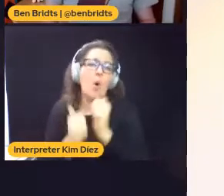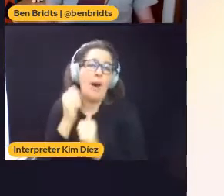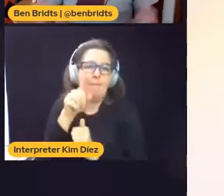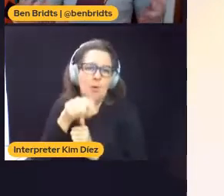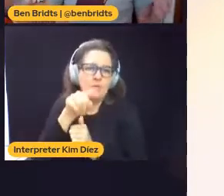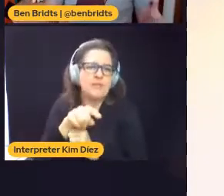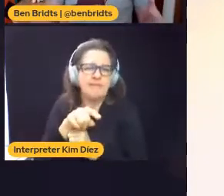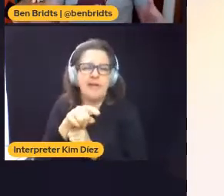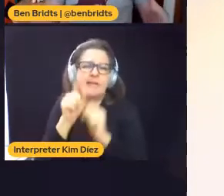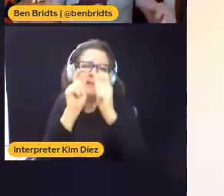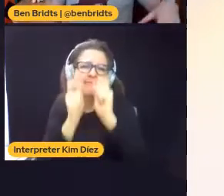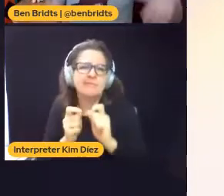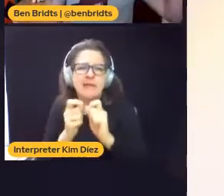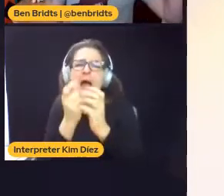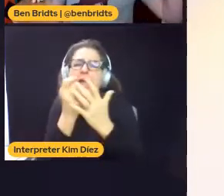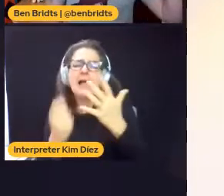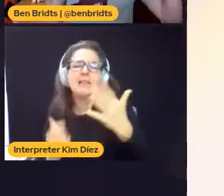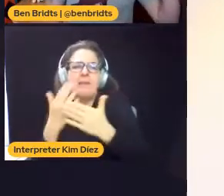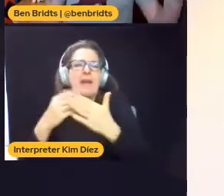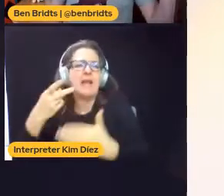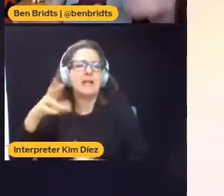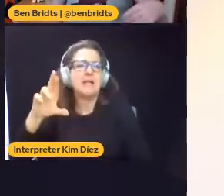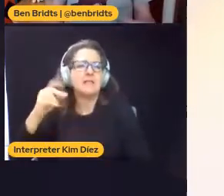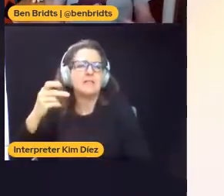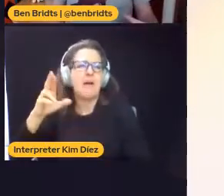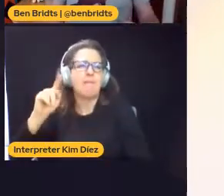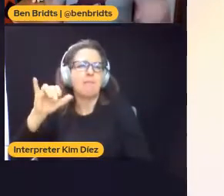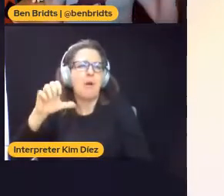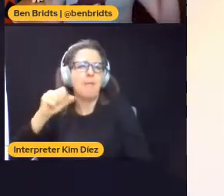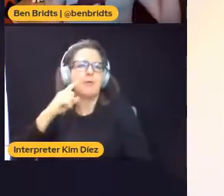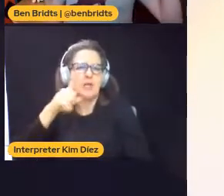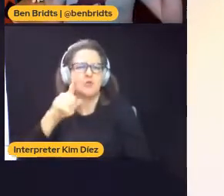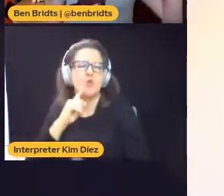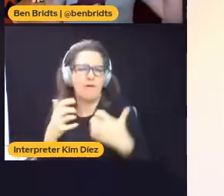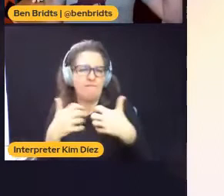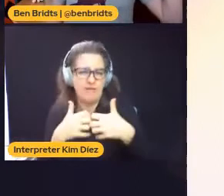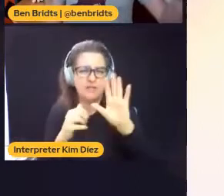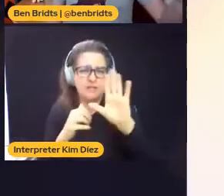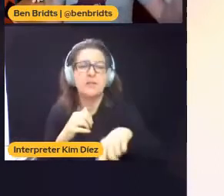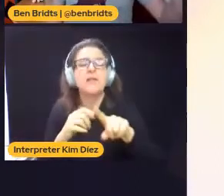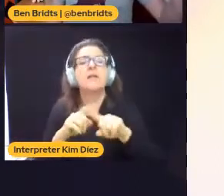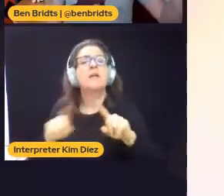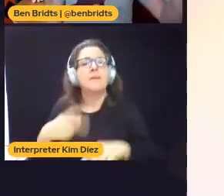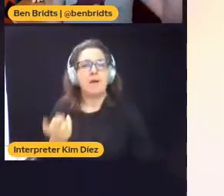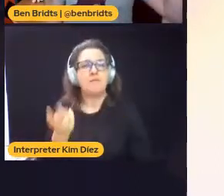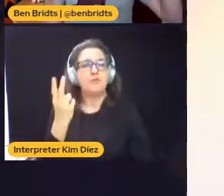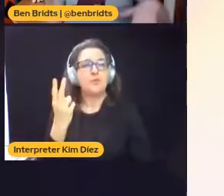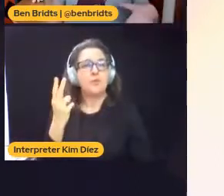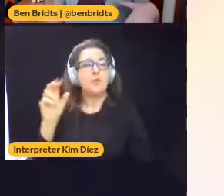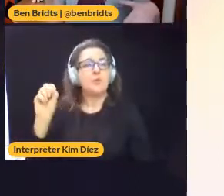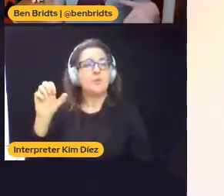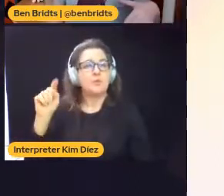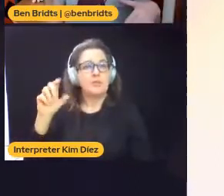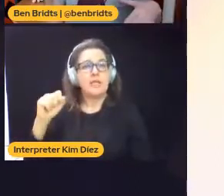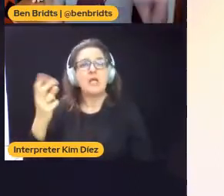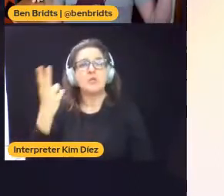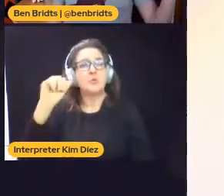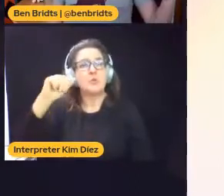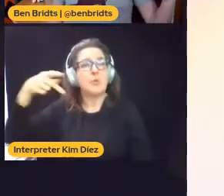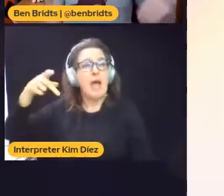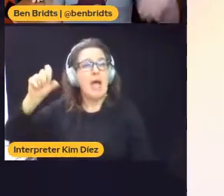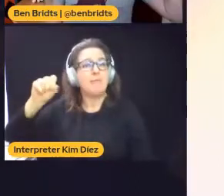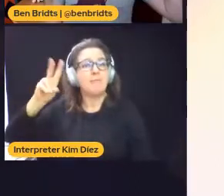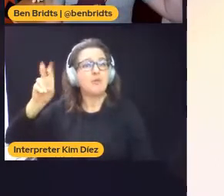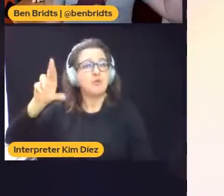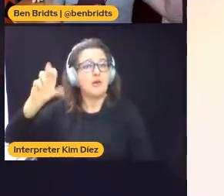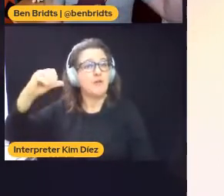fit here. And you can see that we create 2 sets of 2 servers. We have the 2 app servers at the top, the 2 web servers at the bottom, and